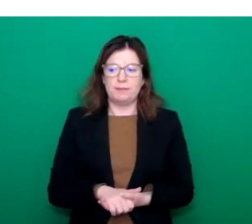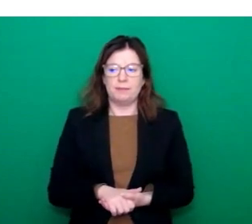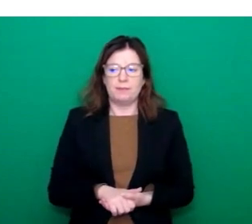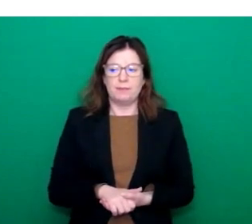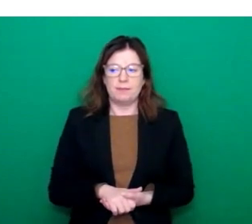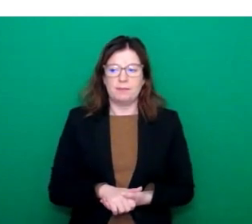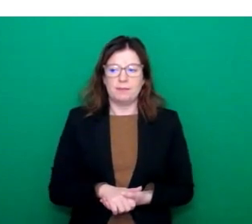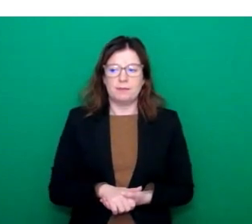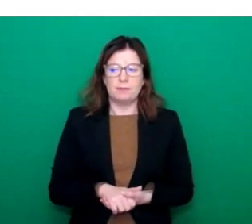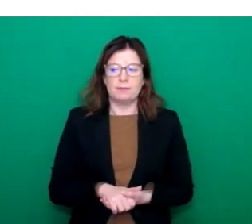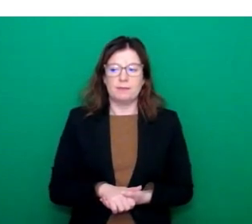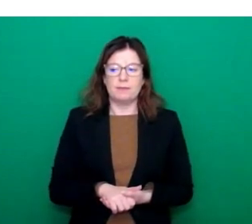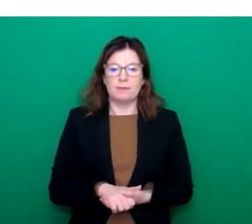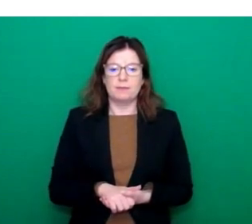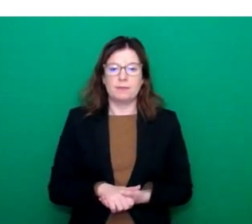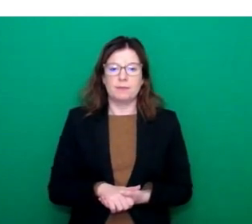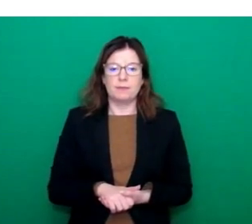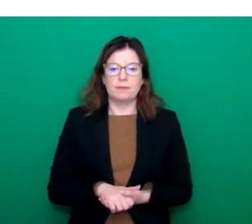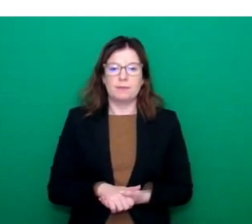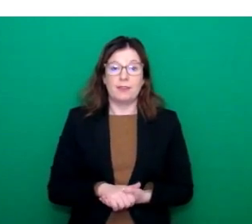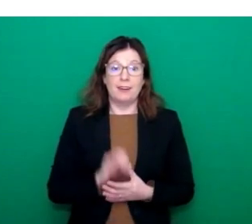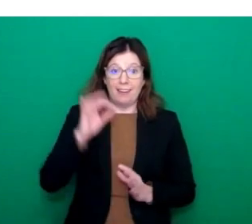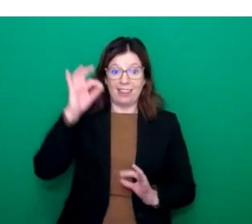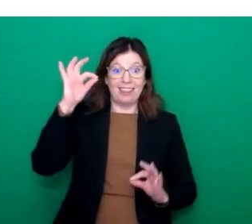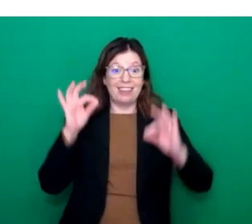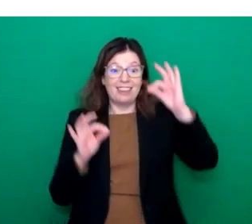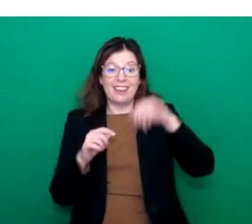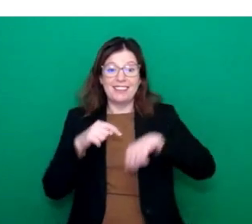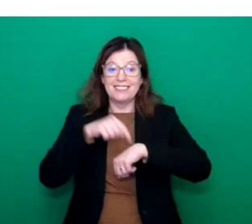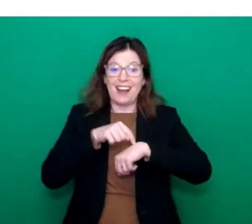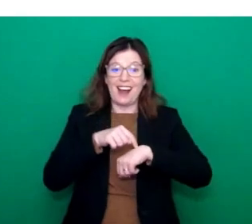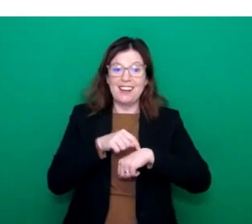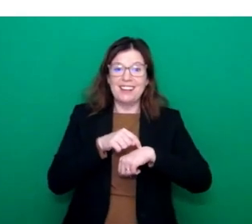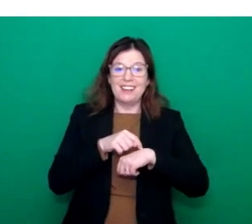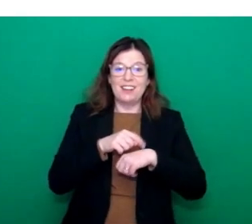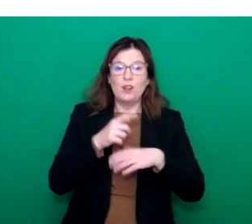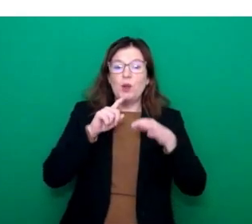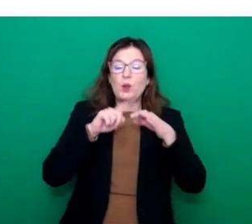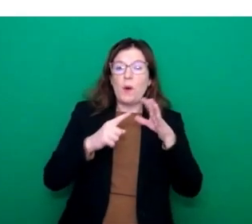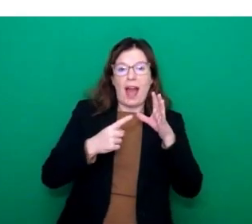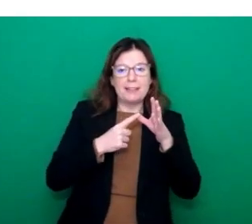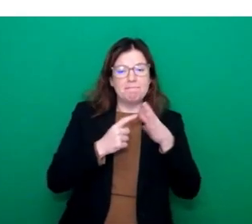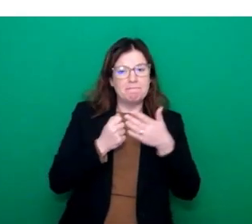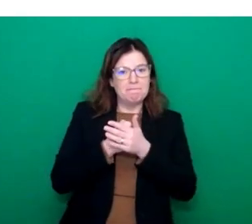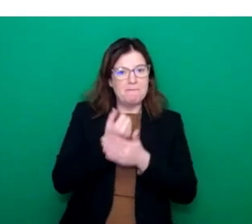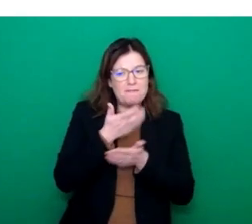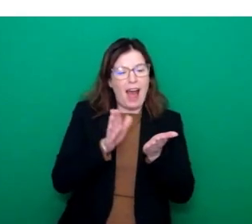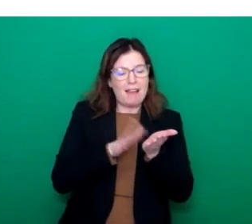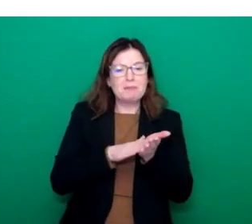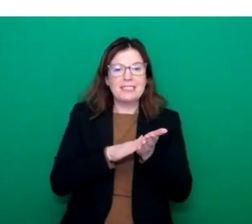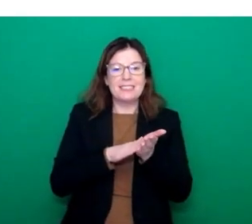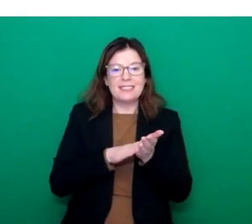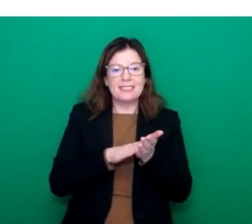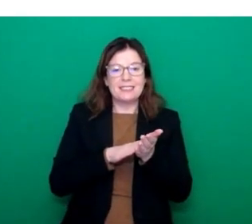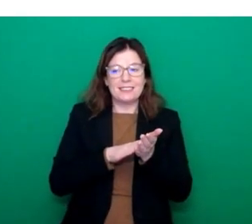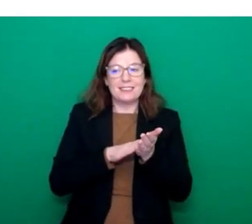much so that it's actually run on into our Q&A slot. So we have around 5 minutes for Q&A. Hopefully